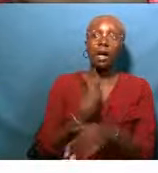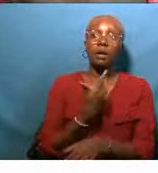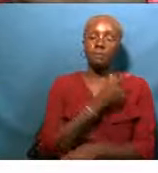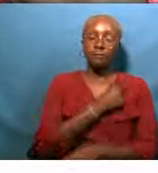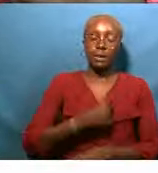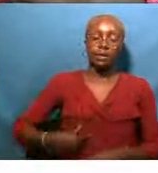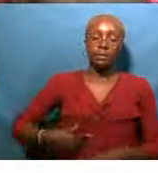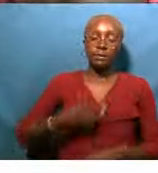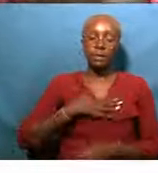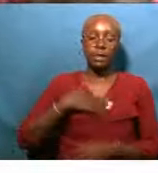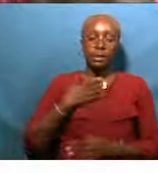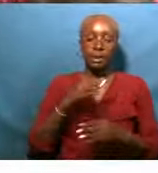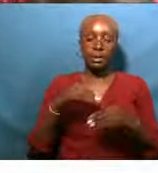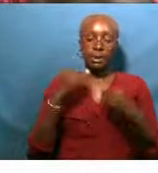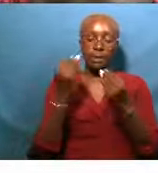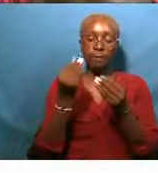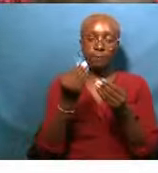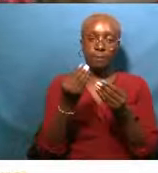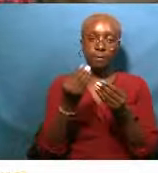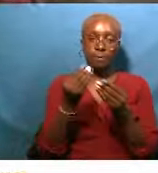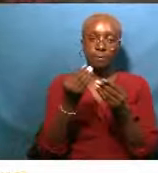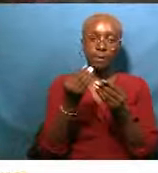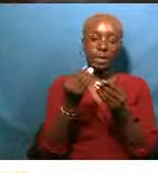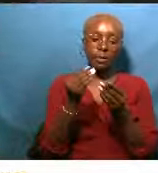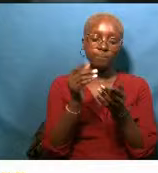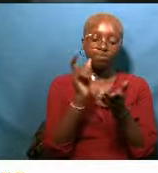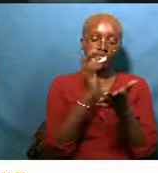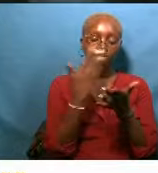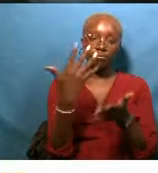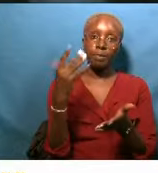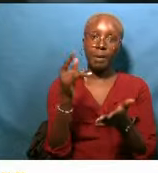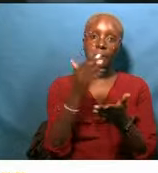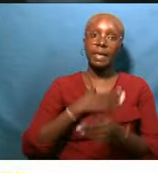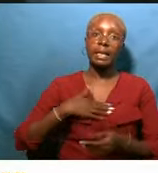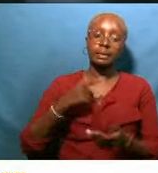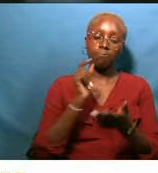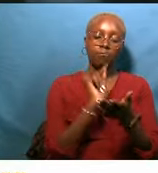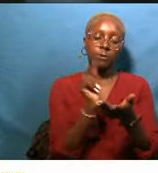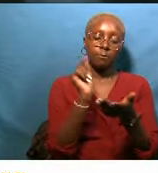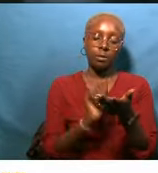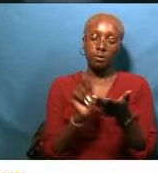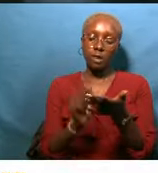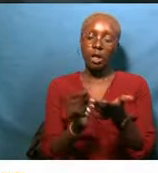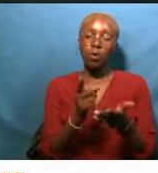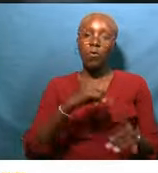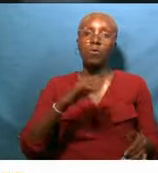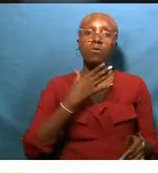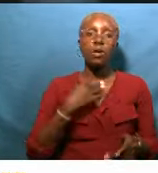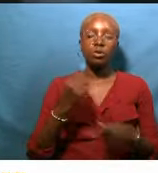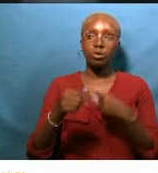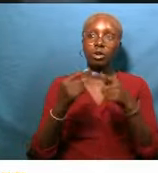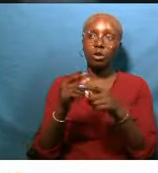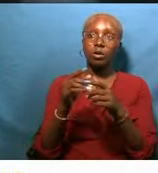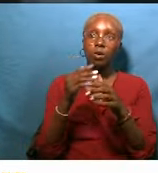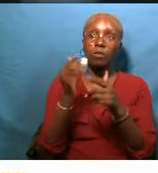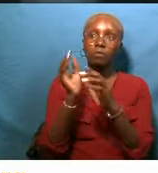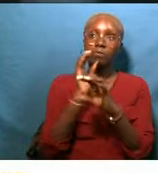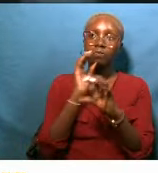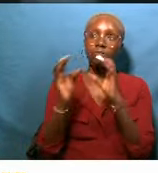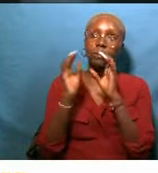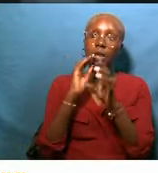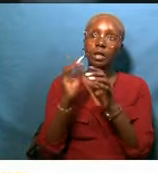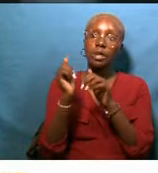the tokens. The visitor slips, kindly fill in that slip. We love visitors. We'd want to stay in touch with you. If you